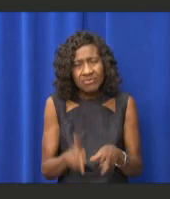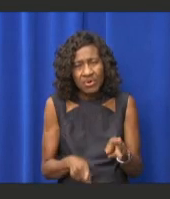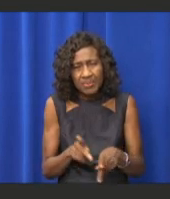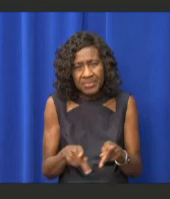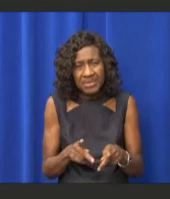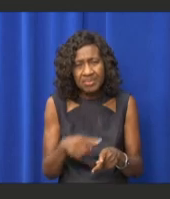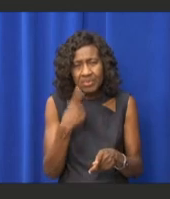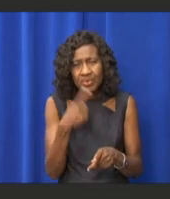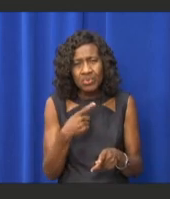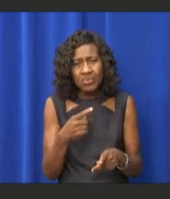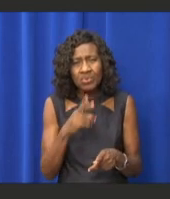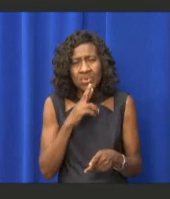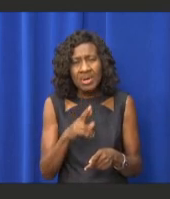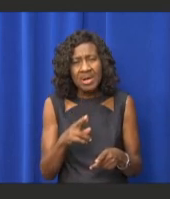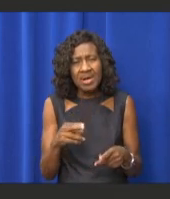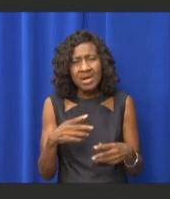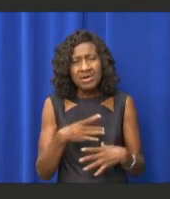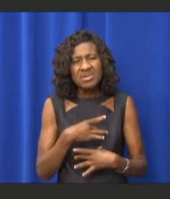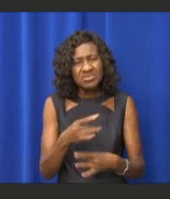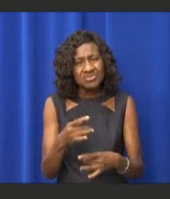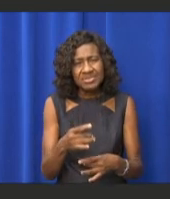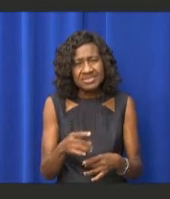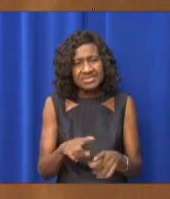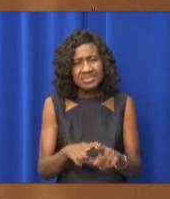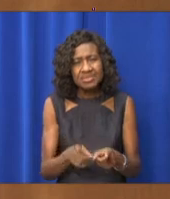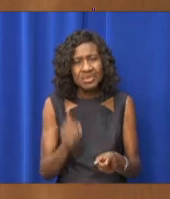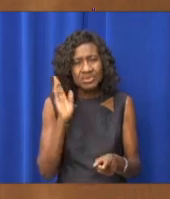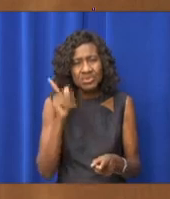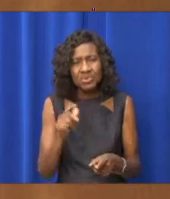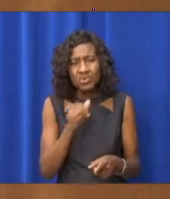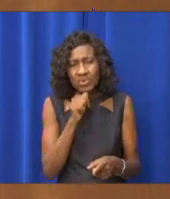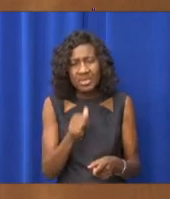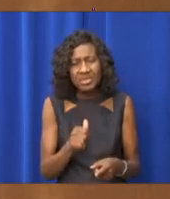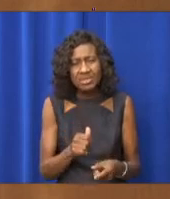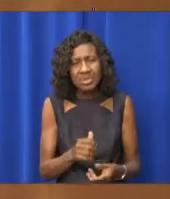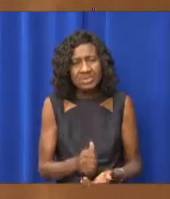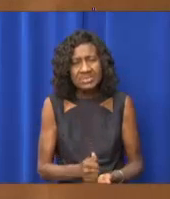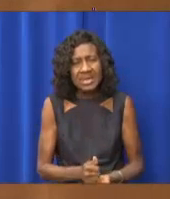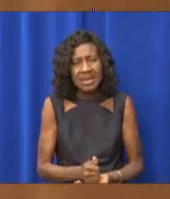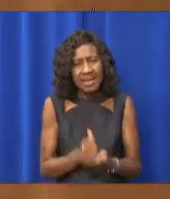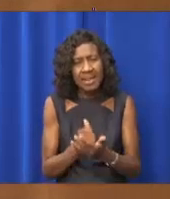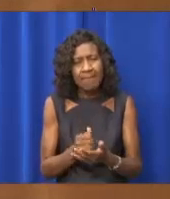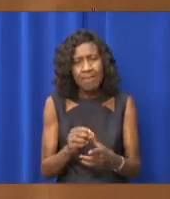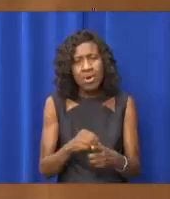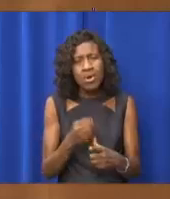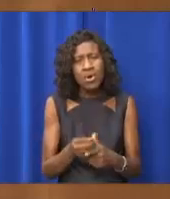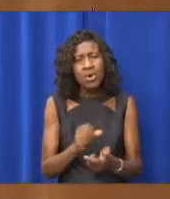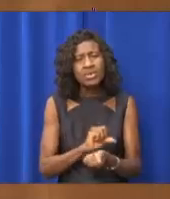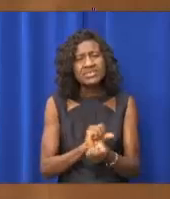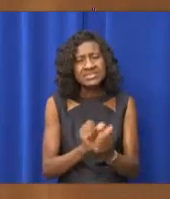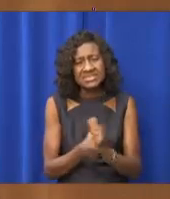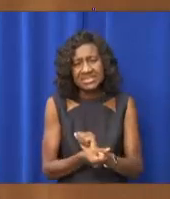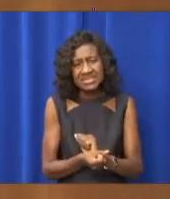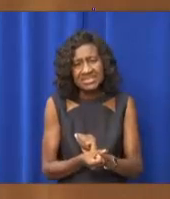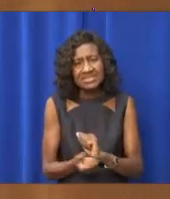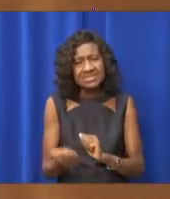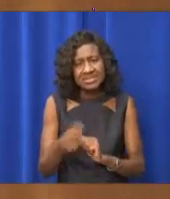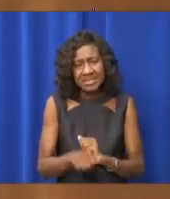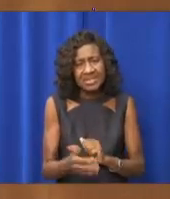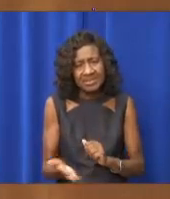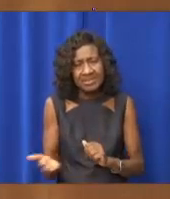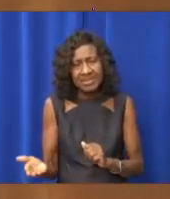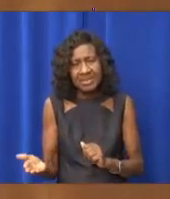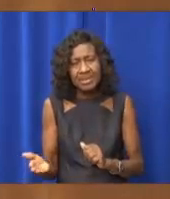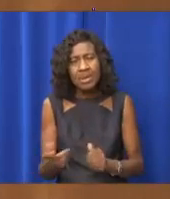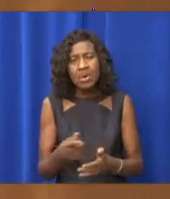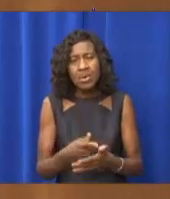not. It would have no policy value right now. I'm interested too, but it wouldn't change. I don't feel so. No, I think the current testing